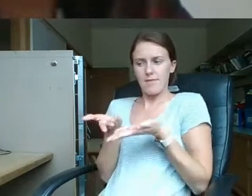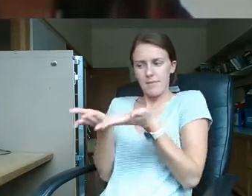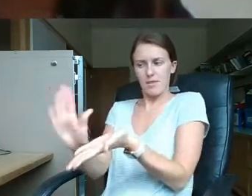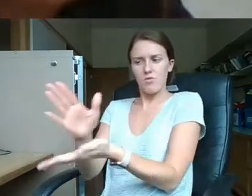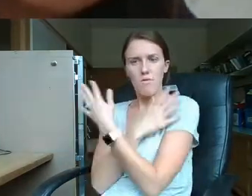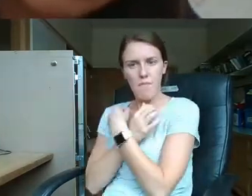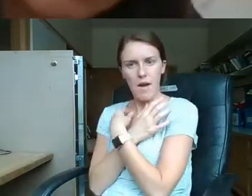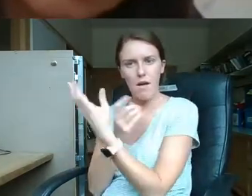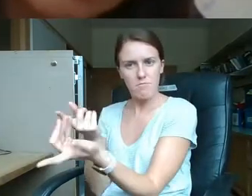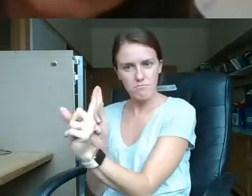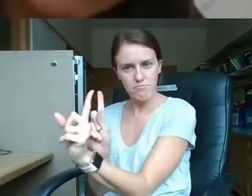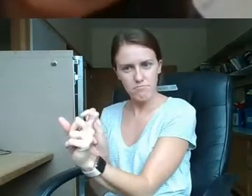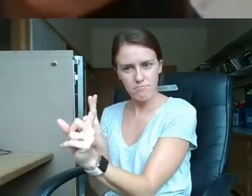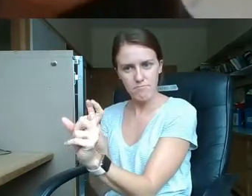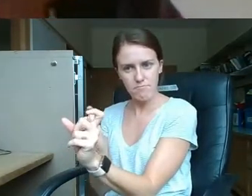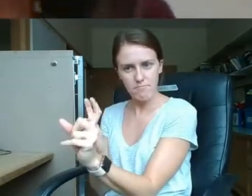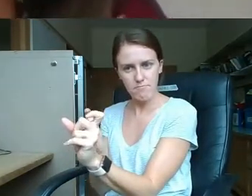señorita?"